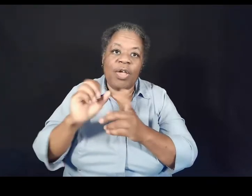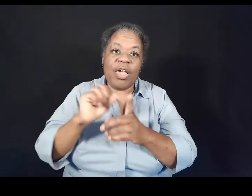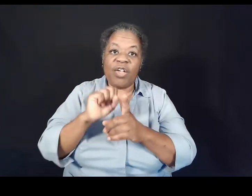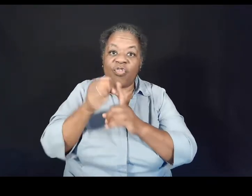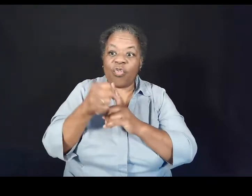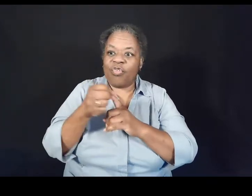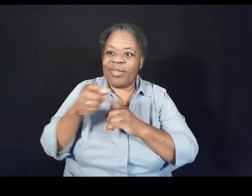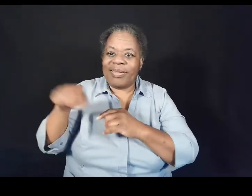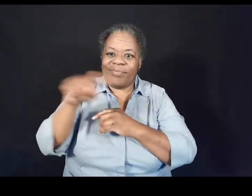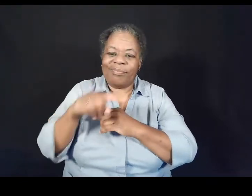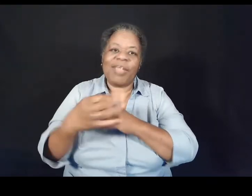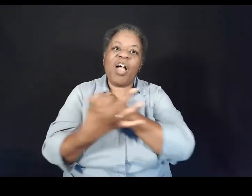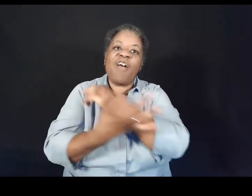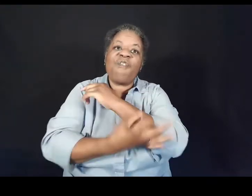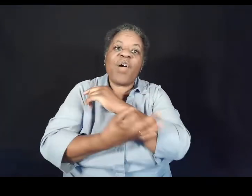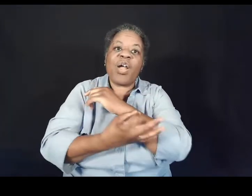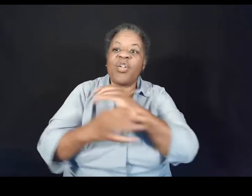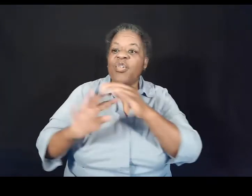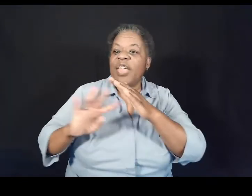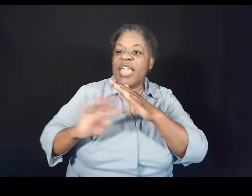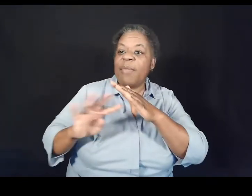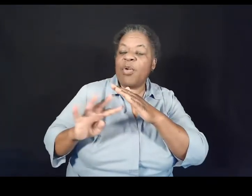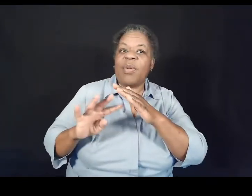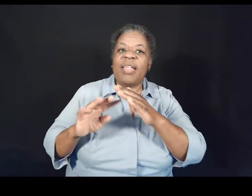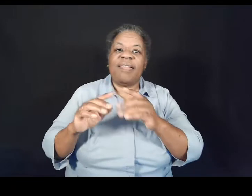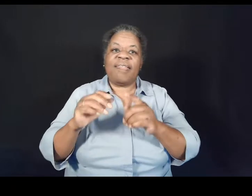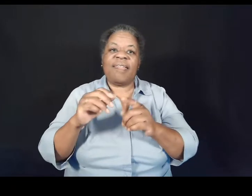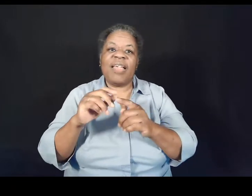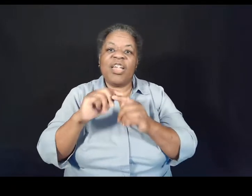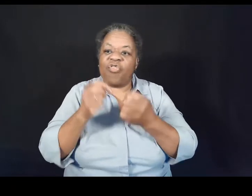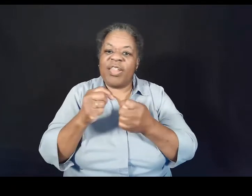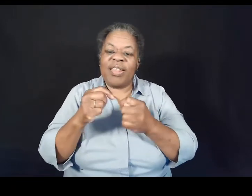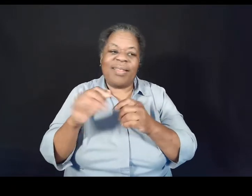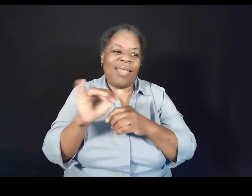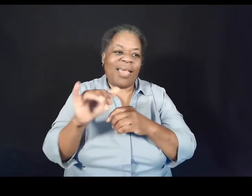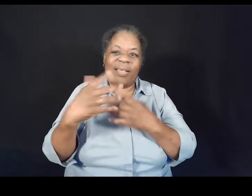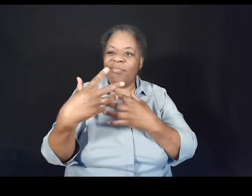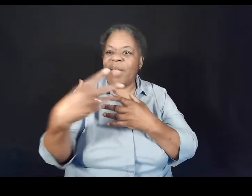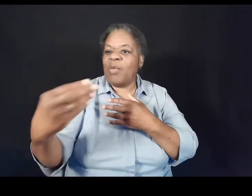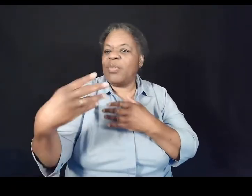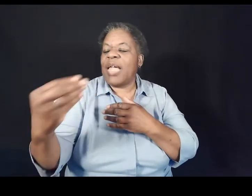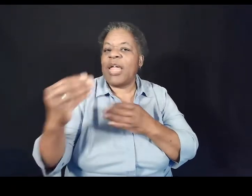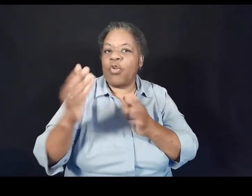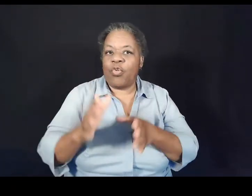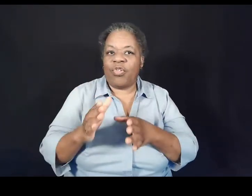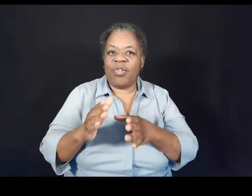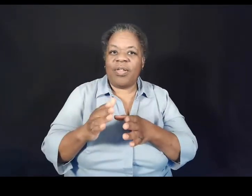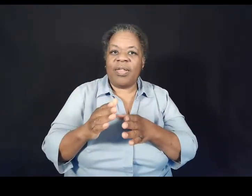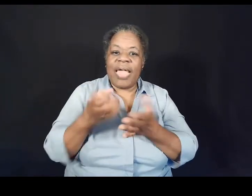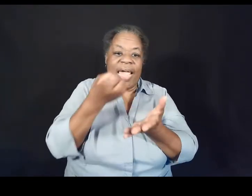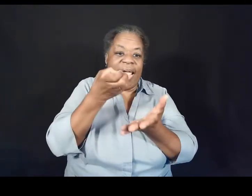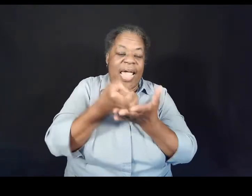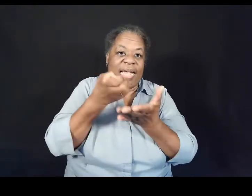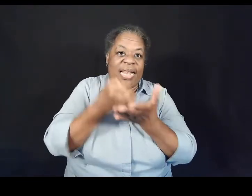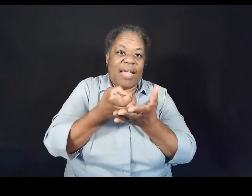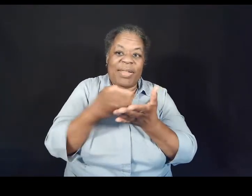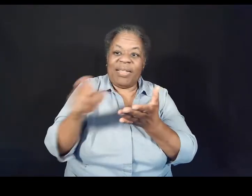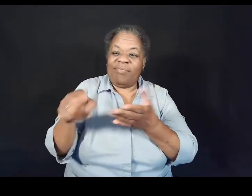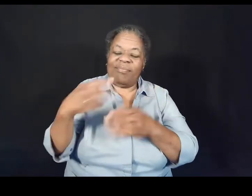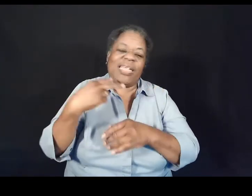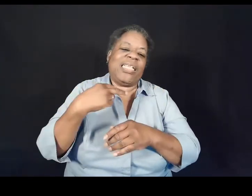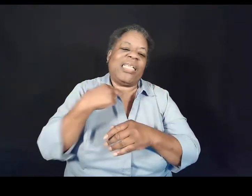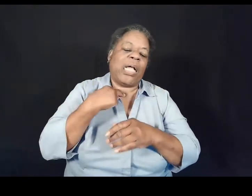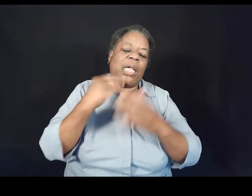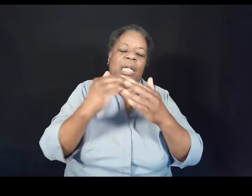foreigners, immigrants, often treated like outsiders. And economically, they tended to be stuck in the lower strata